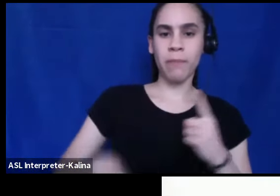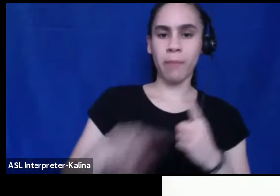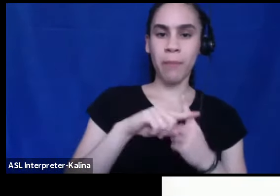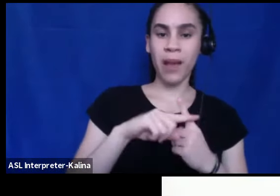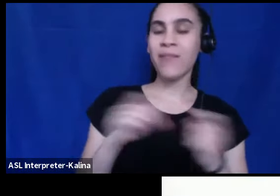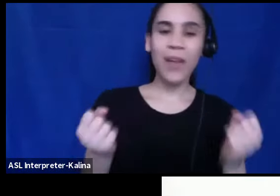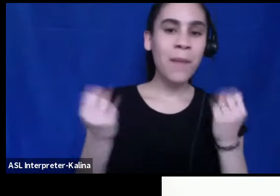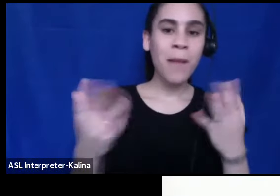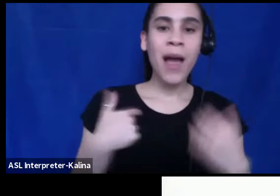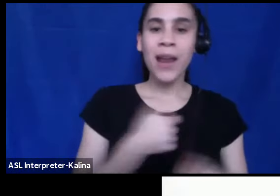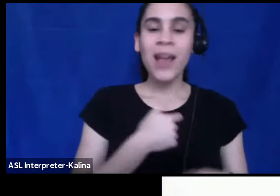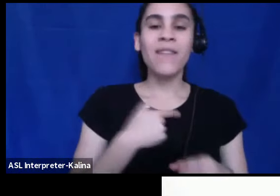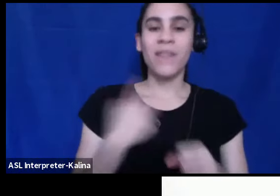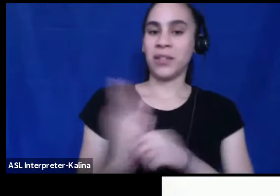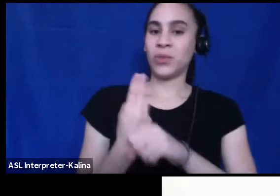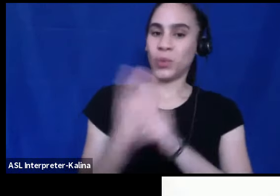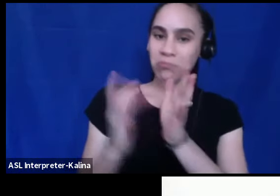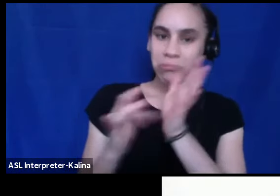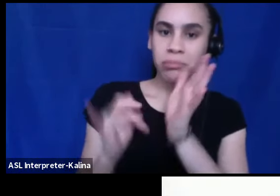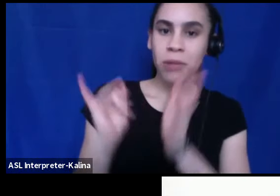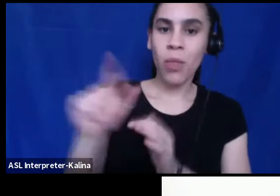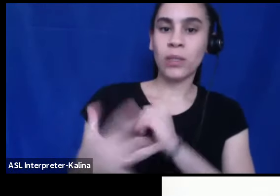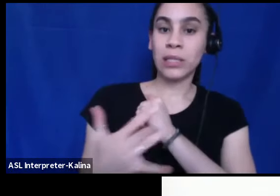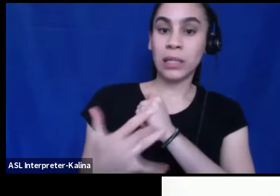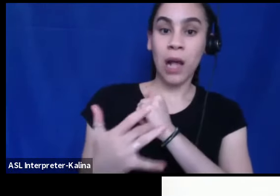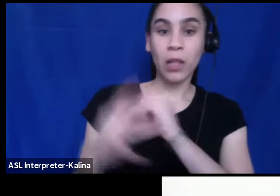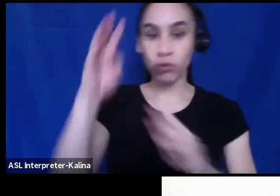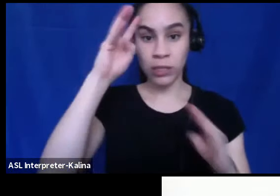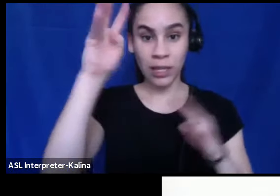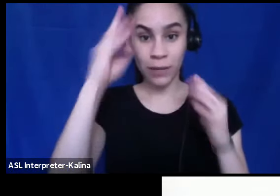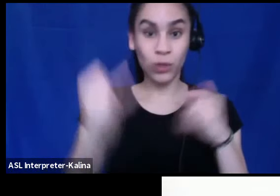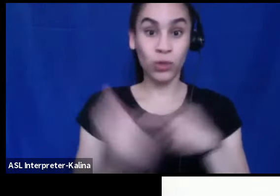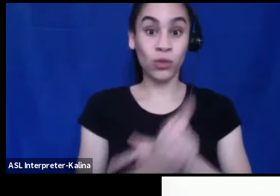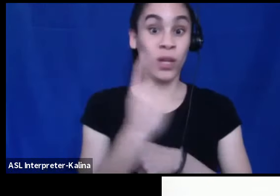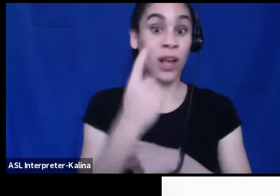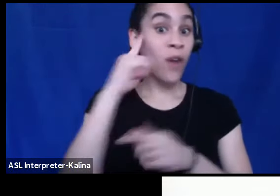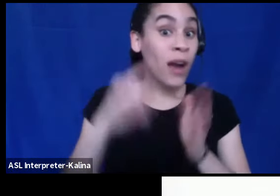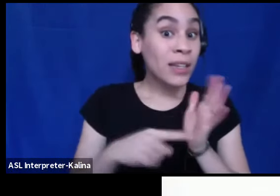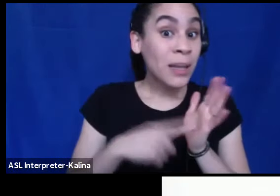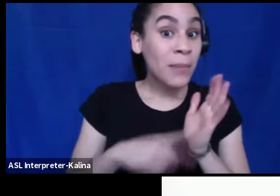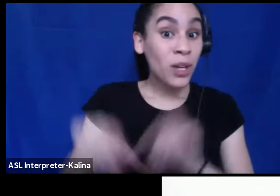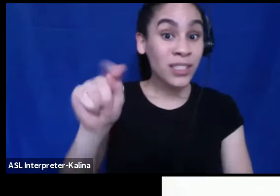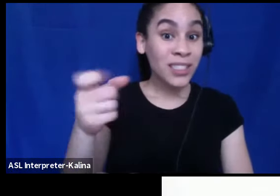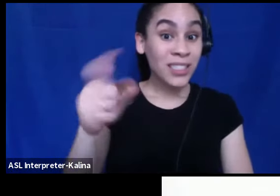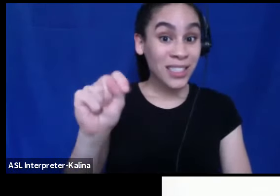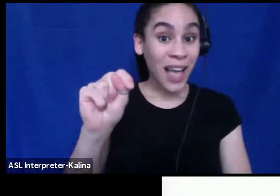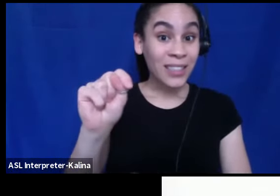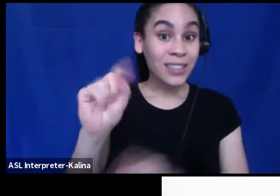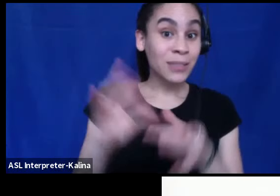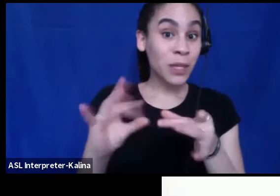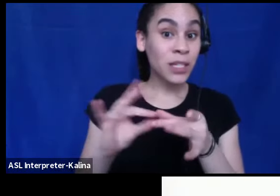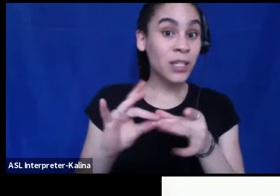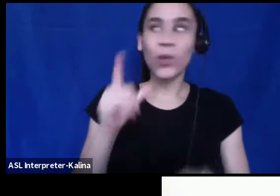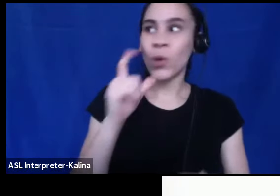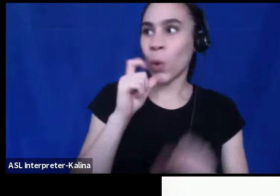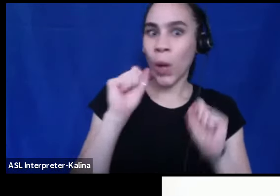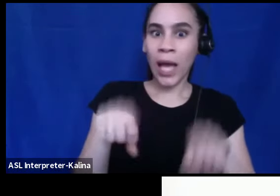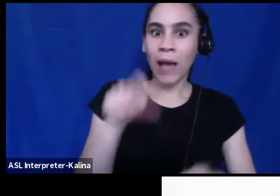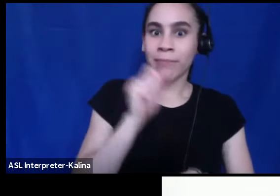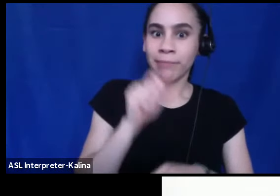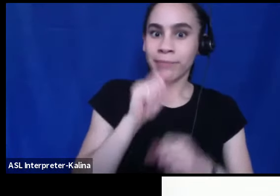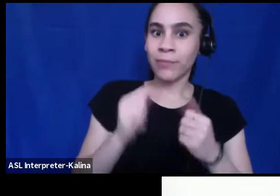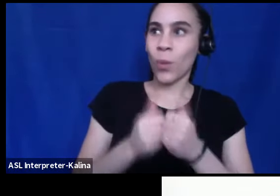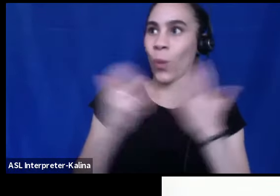technologies and innovations today. I'll give a great example, is text messaging. Who can live without text messaging? Probably no